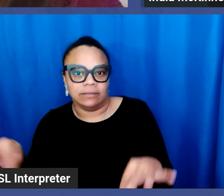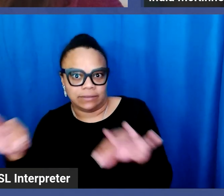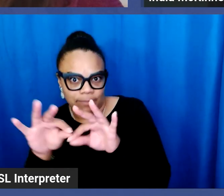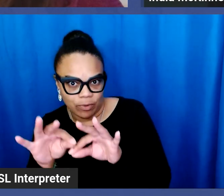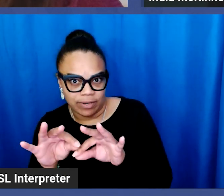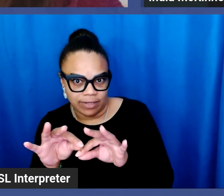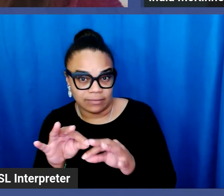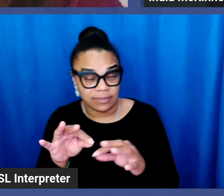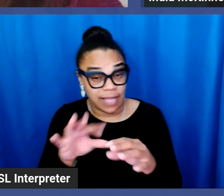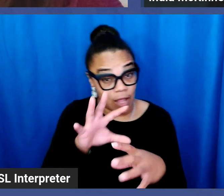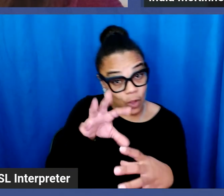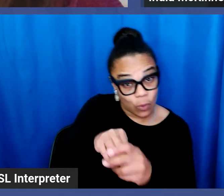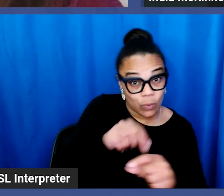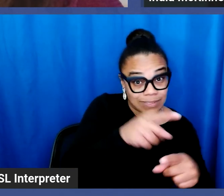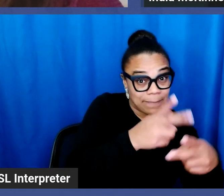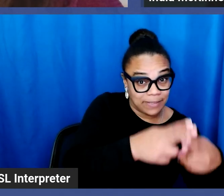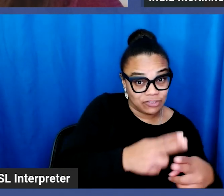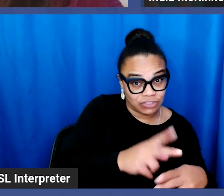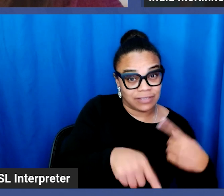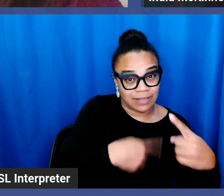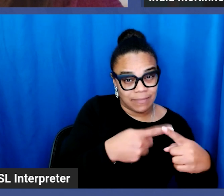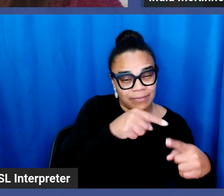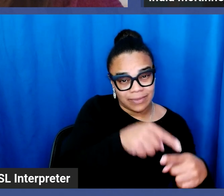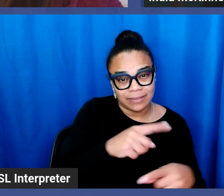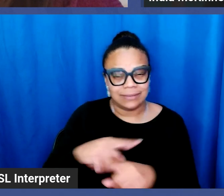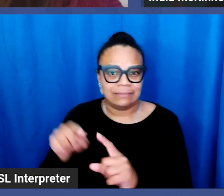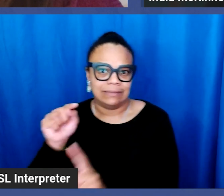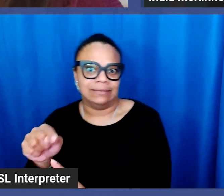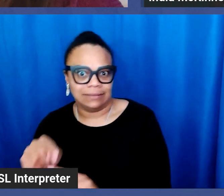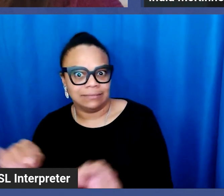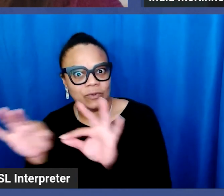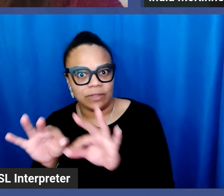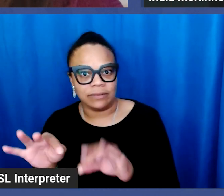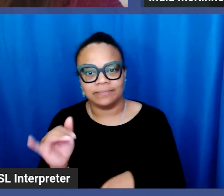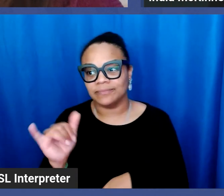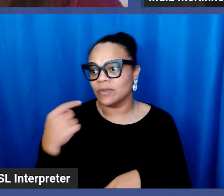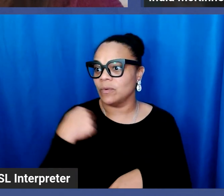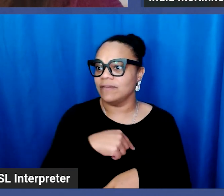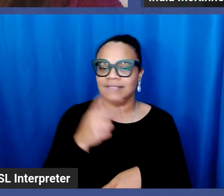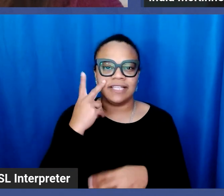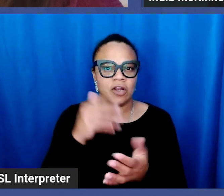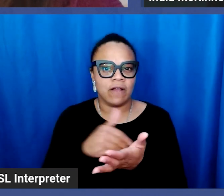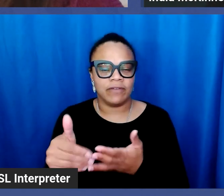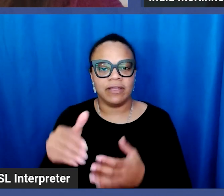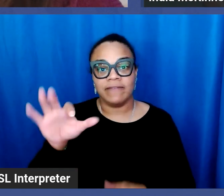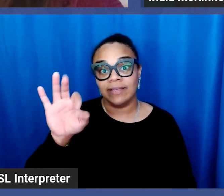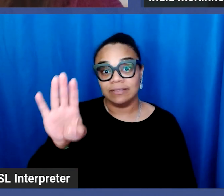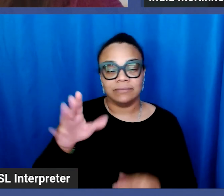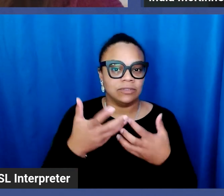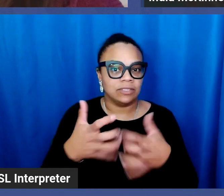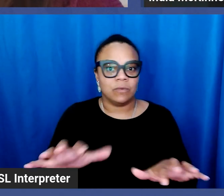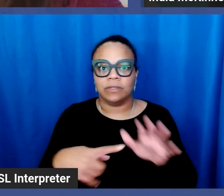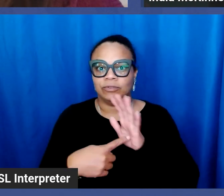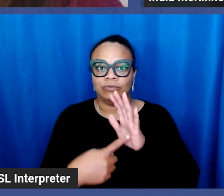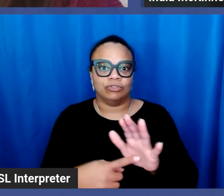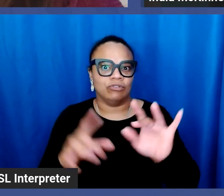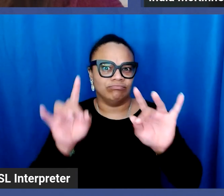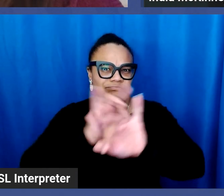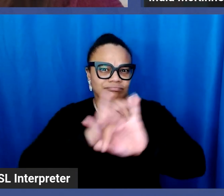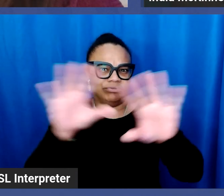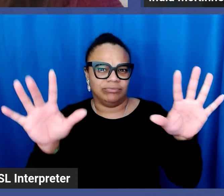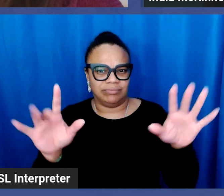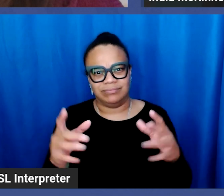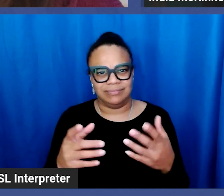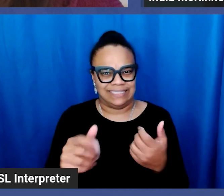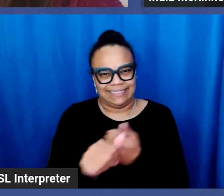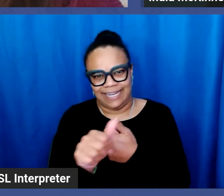seen countless cases where, Facebook doesn't want to allow gratuitous violence on their site.